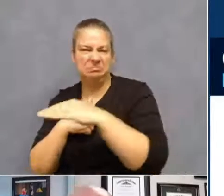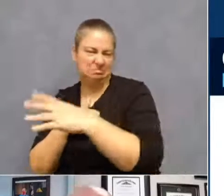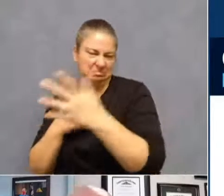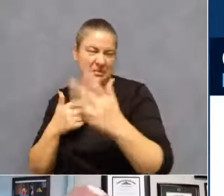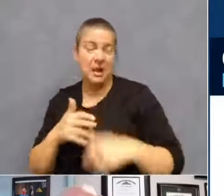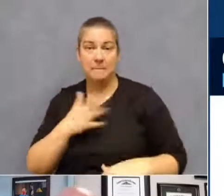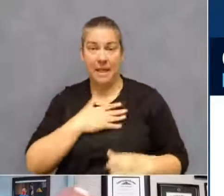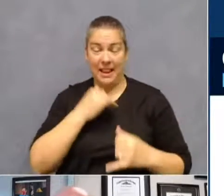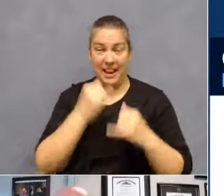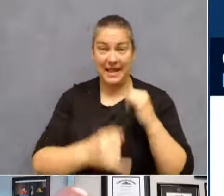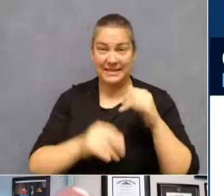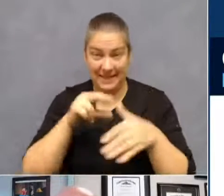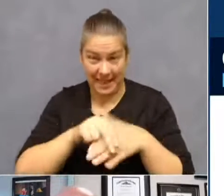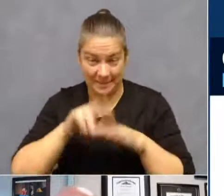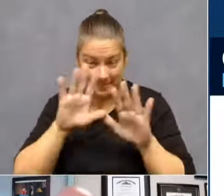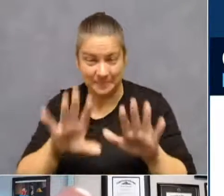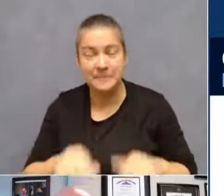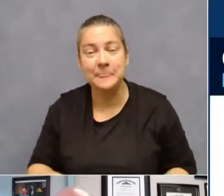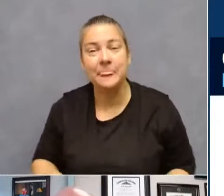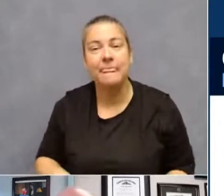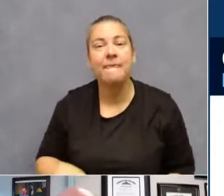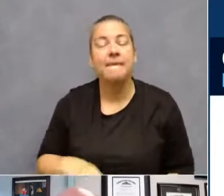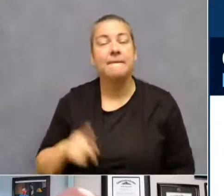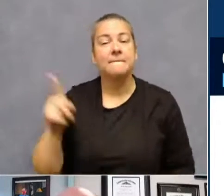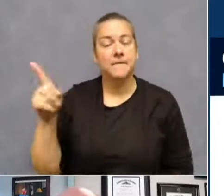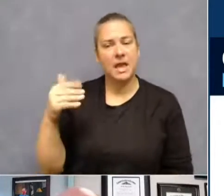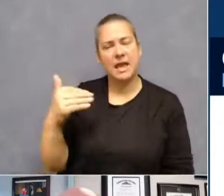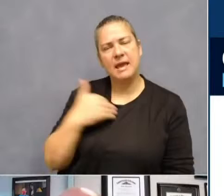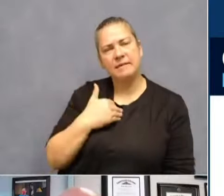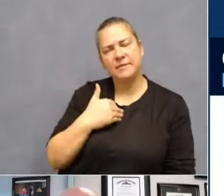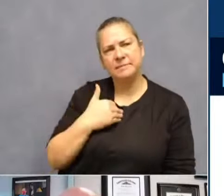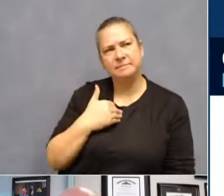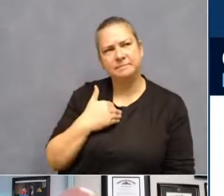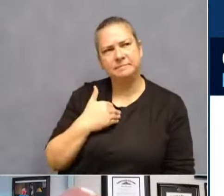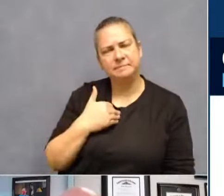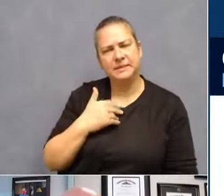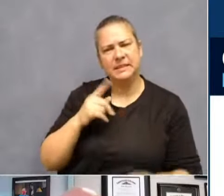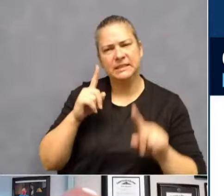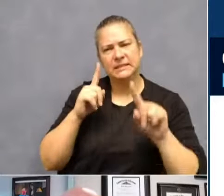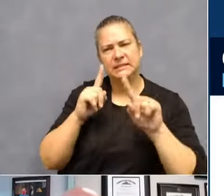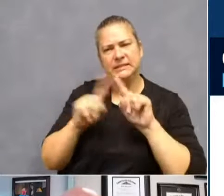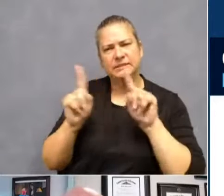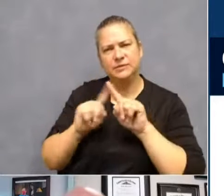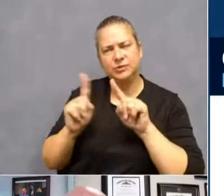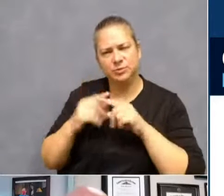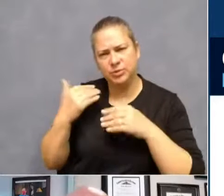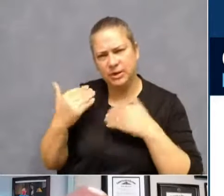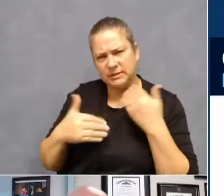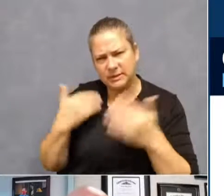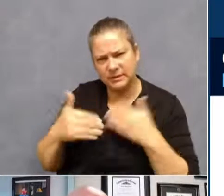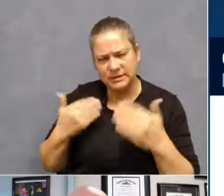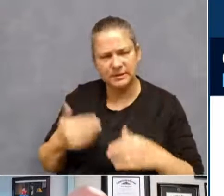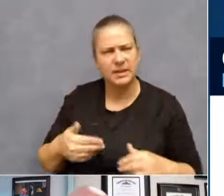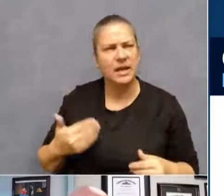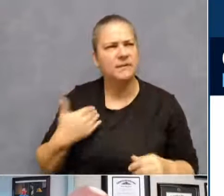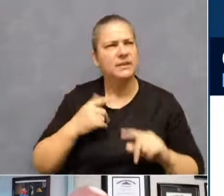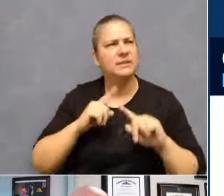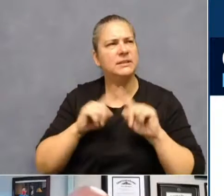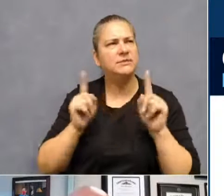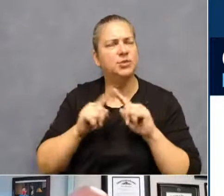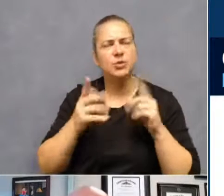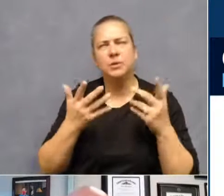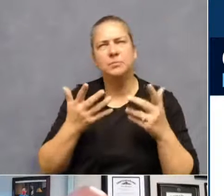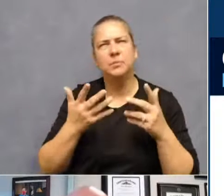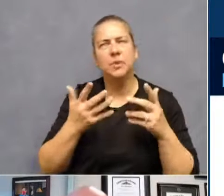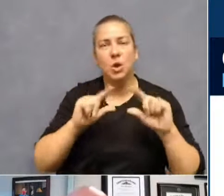topic. So there are a number of different processes, a number of different agencies or groups that have come